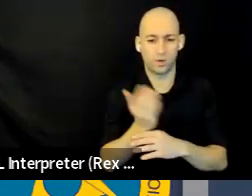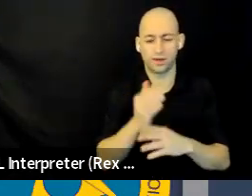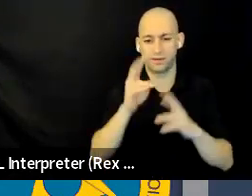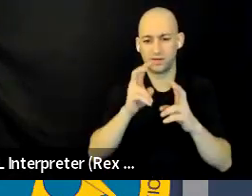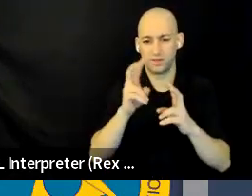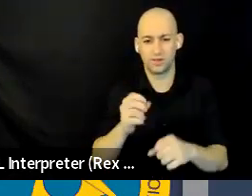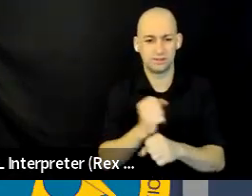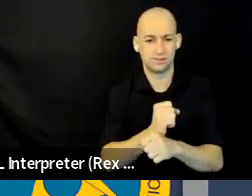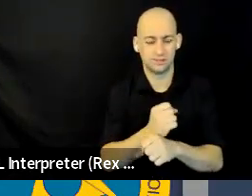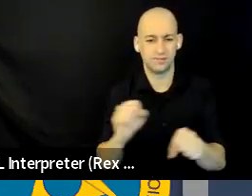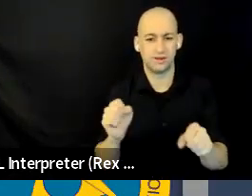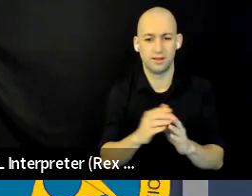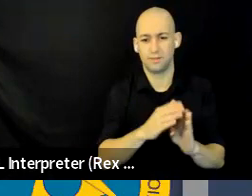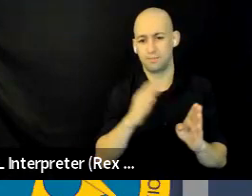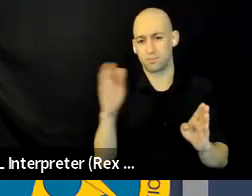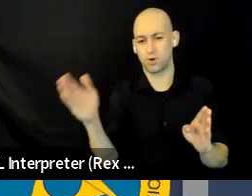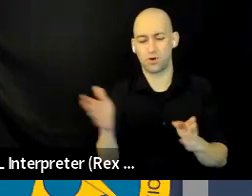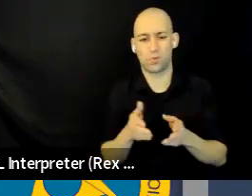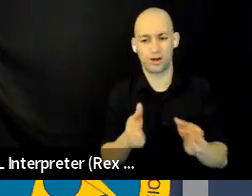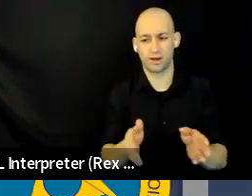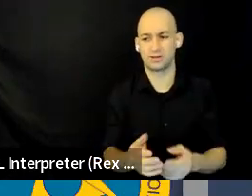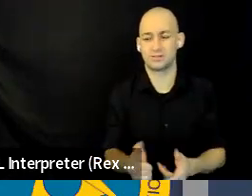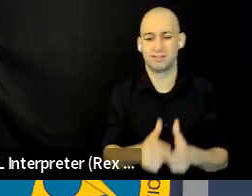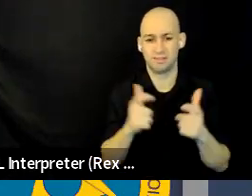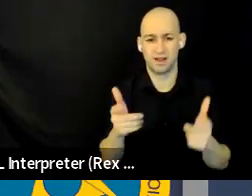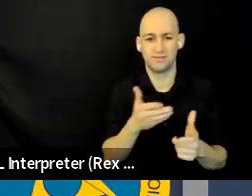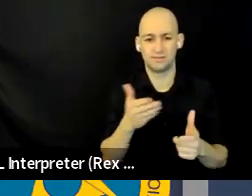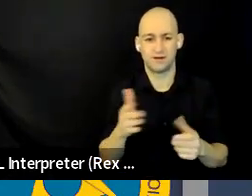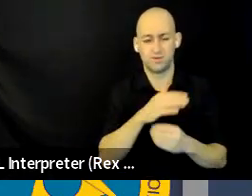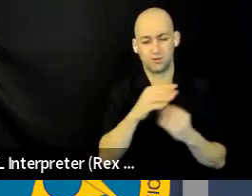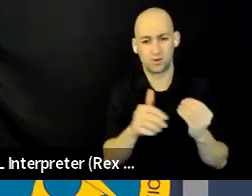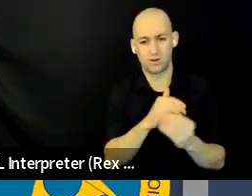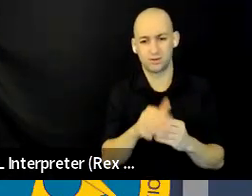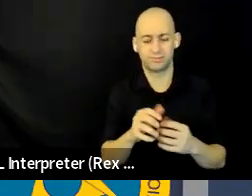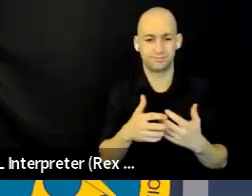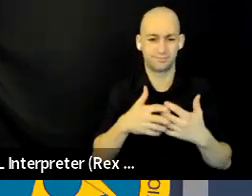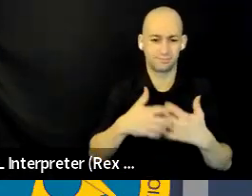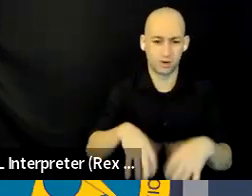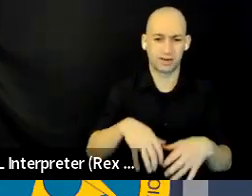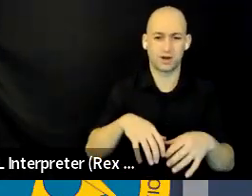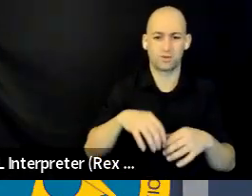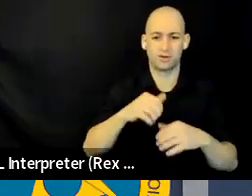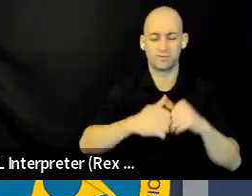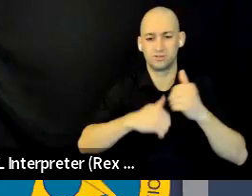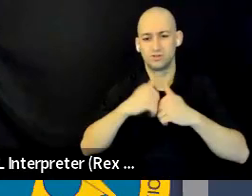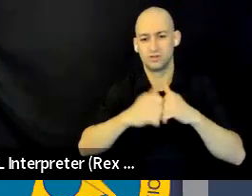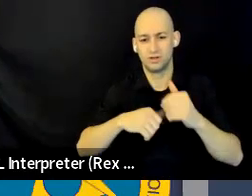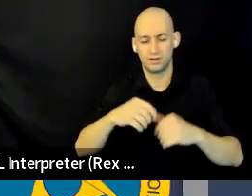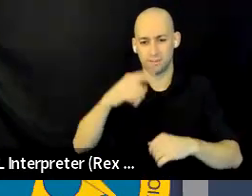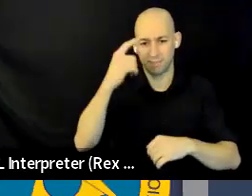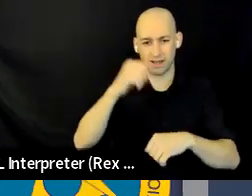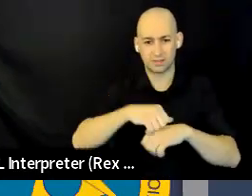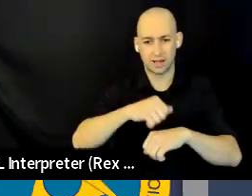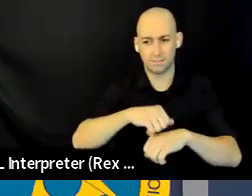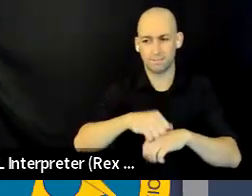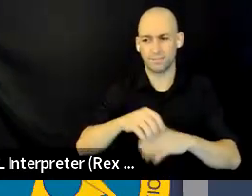broad way, because there's a lot of the stuff around, crumbling infrastructure, the need for pavement maintenance and that kind of thing.